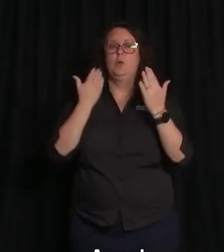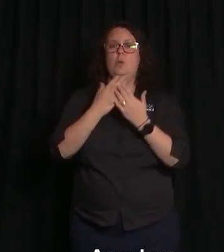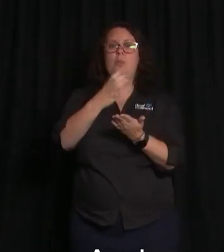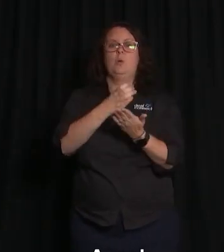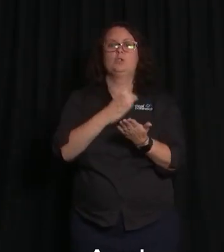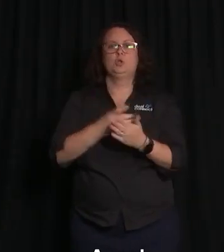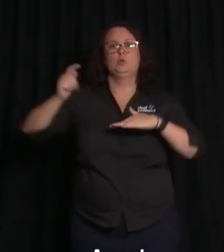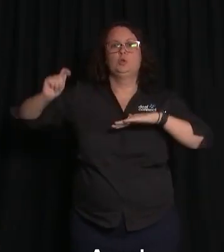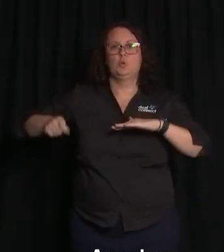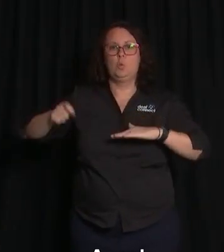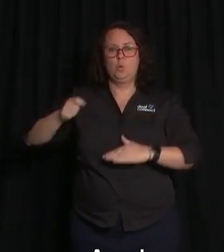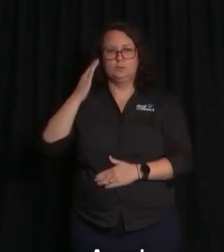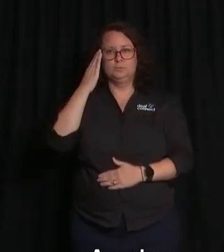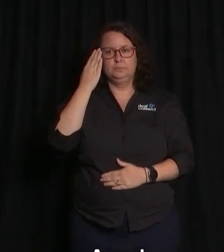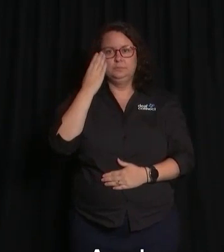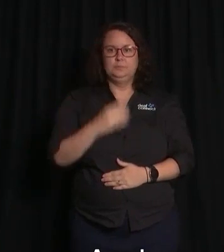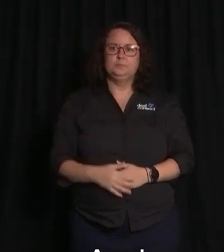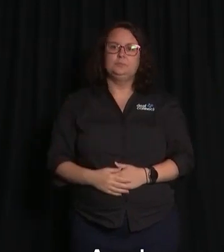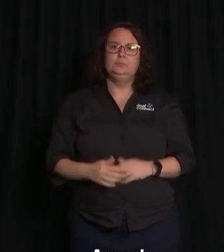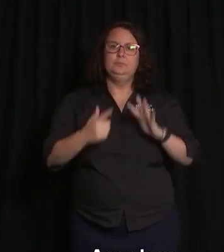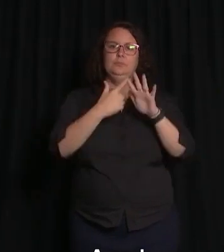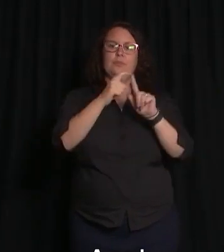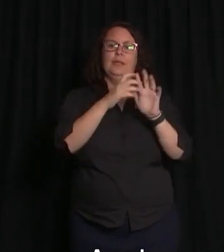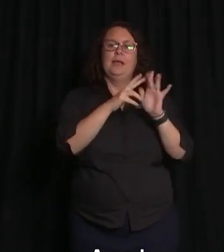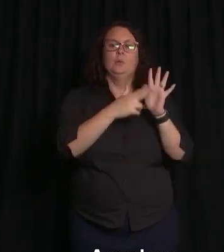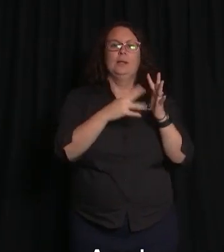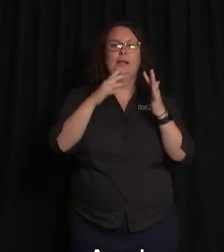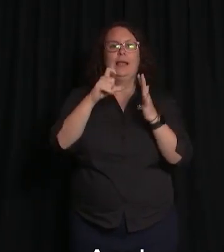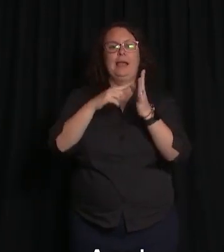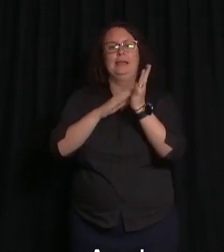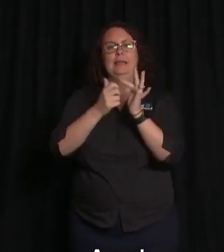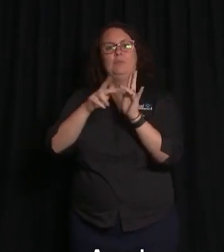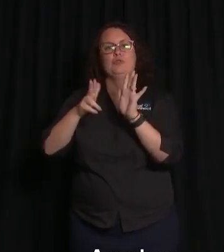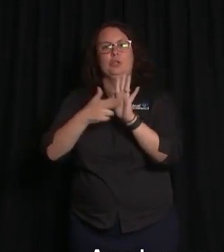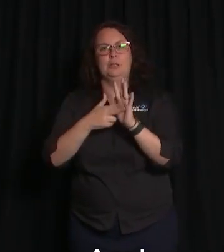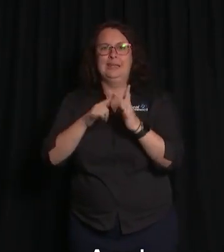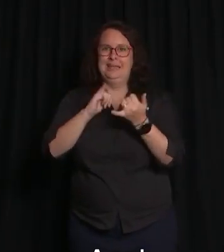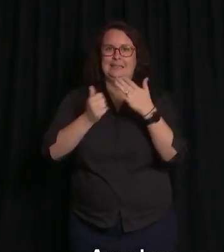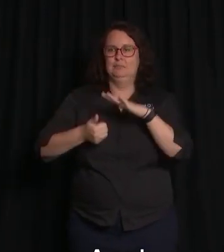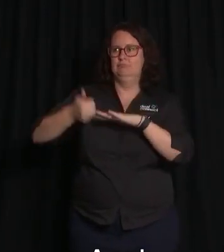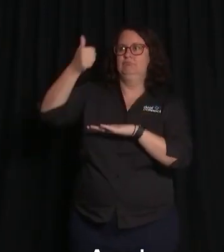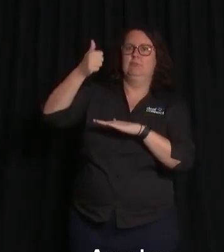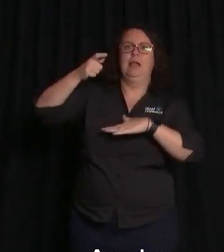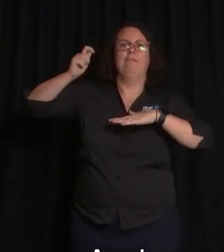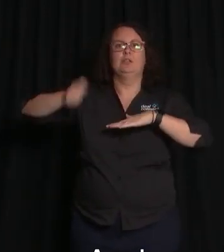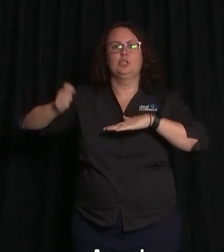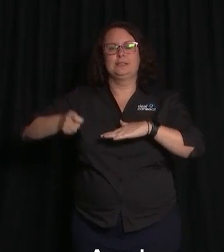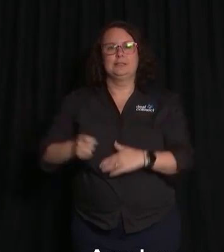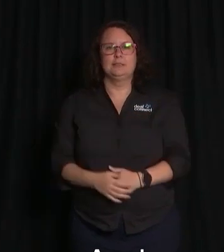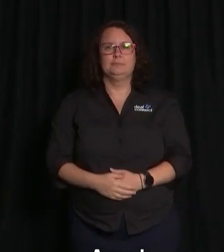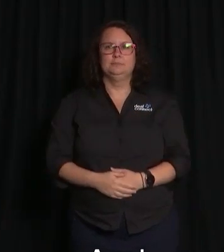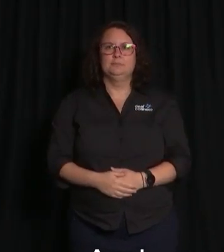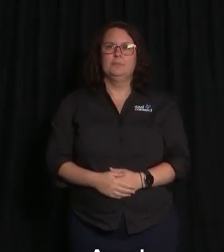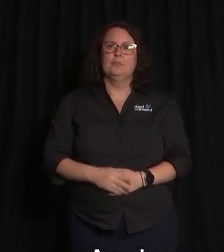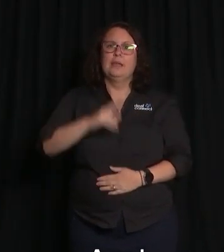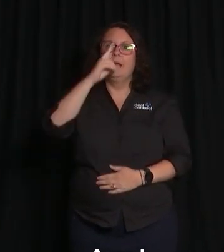Court. Edwin Cameron is both the hero of democracy and a giant of our movement. As a young human rights lawyer during the